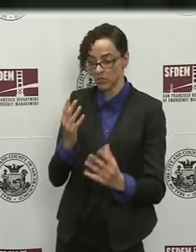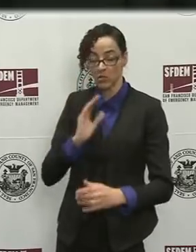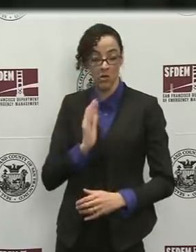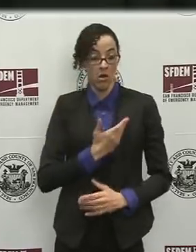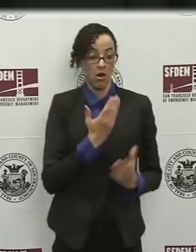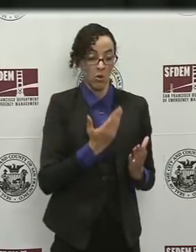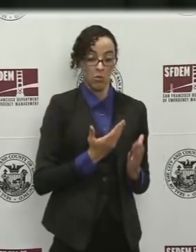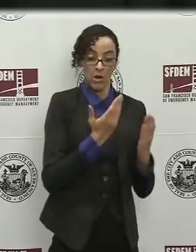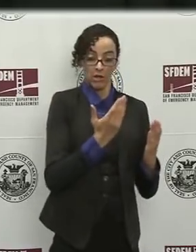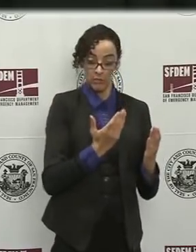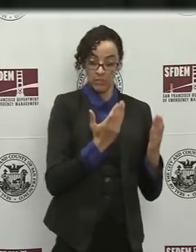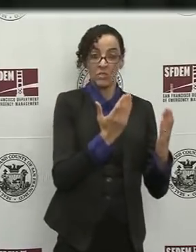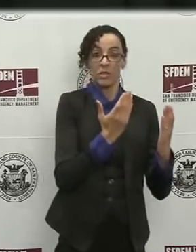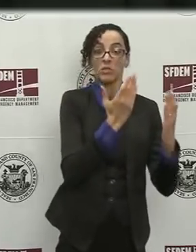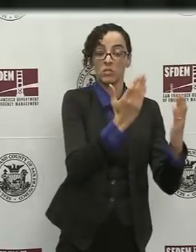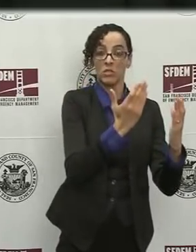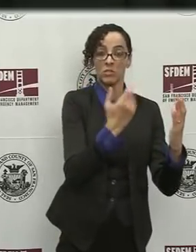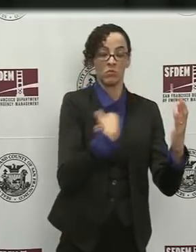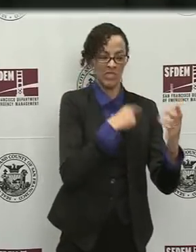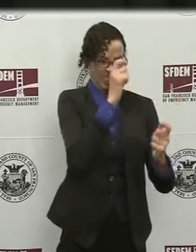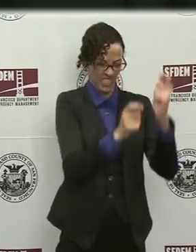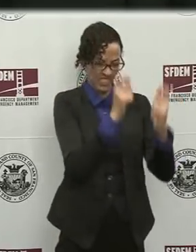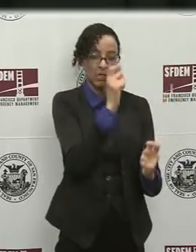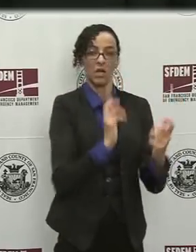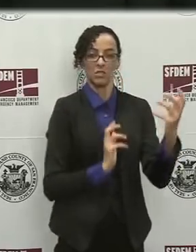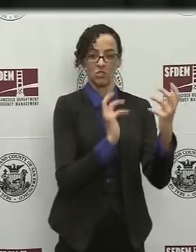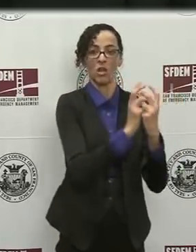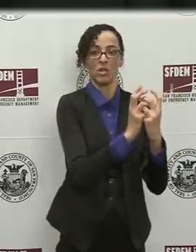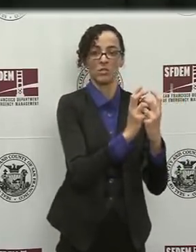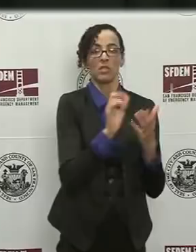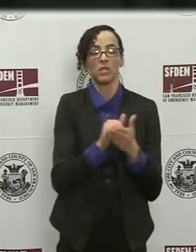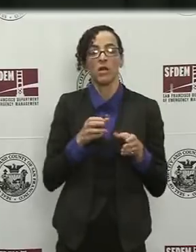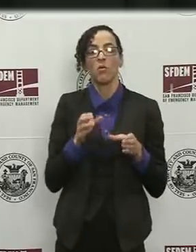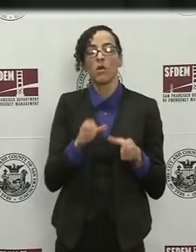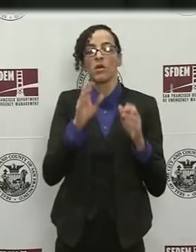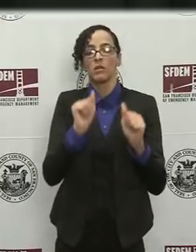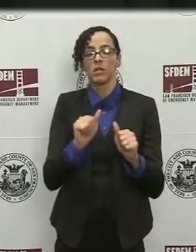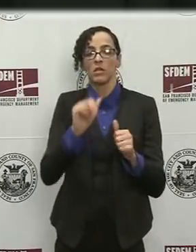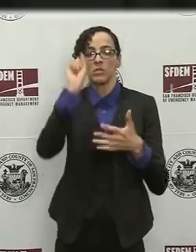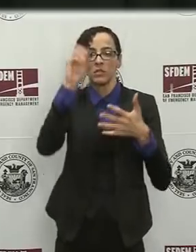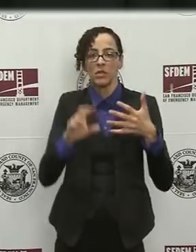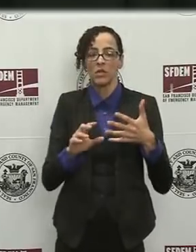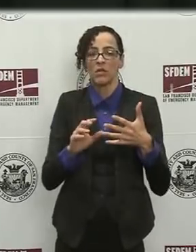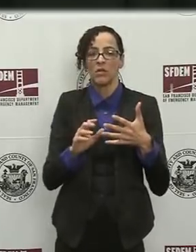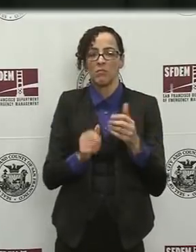that we are providing the very best and most up-to-date advice that we can give.